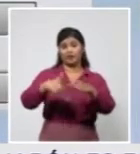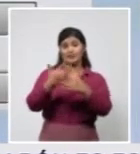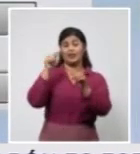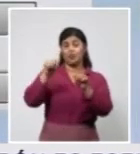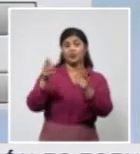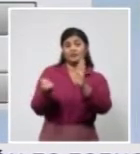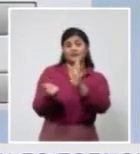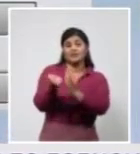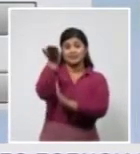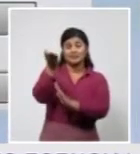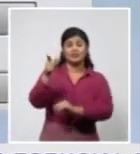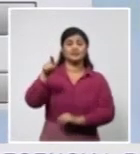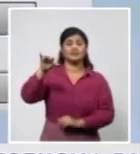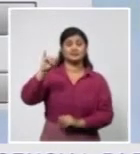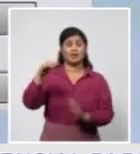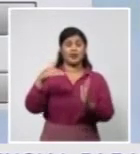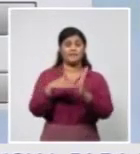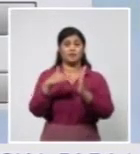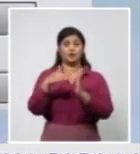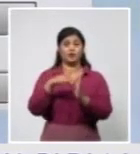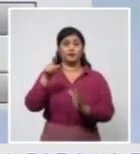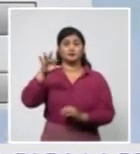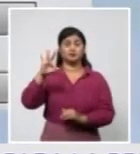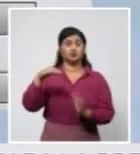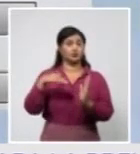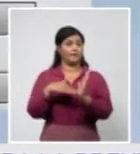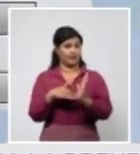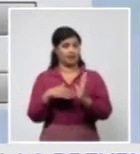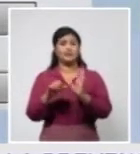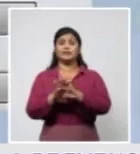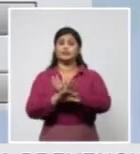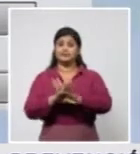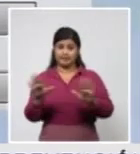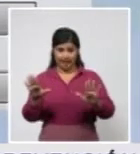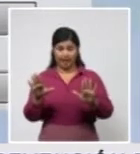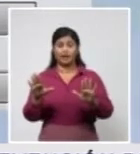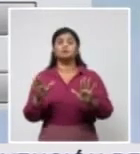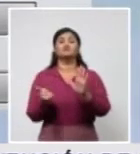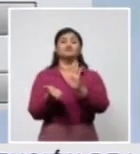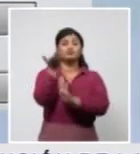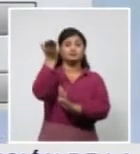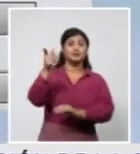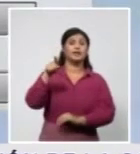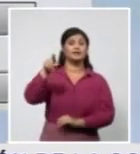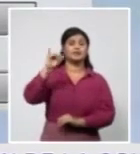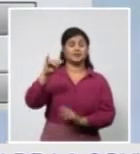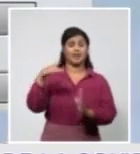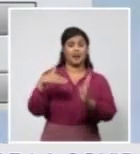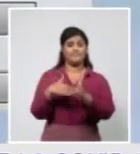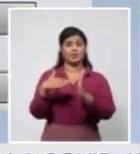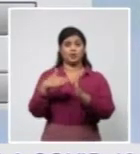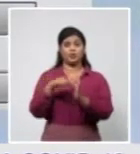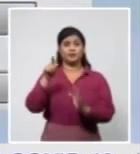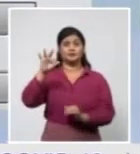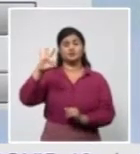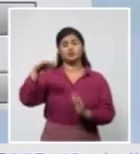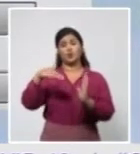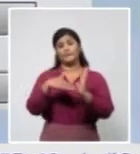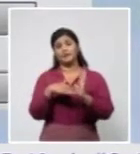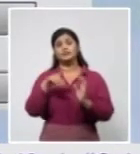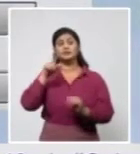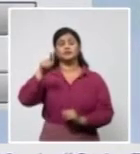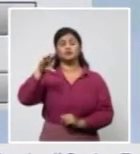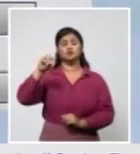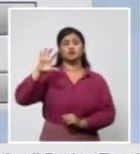is negative and quite complex. As of midnight last night, COVID-19 continues to be present